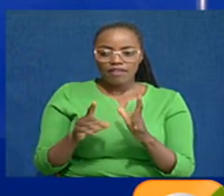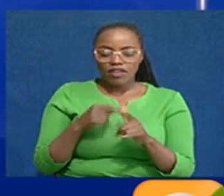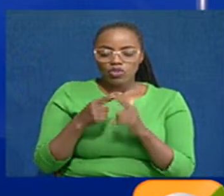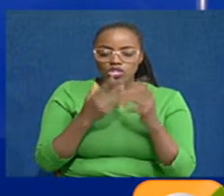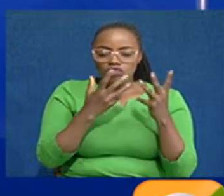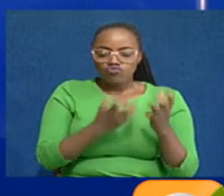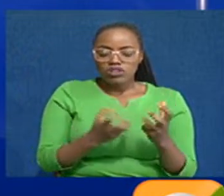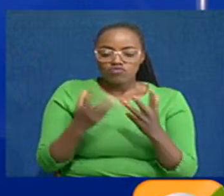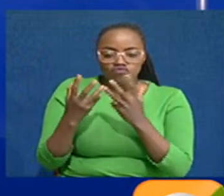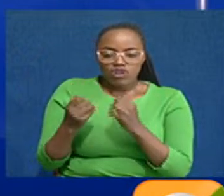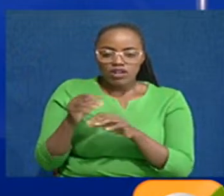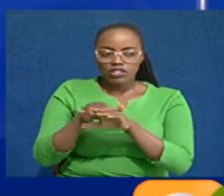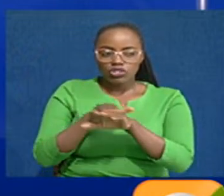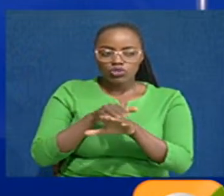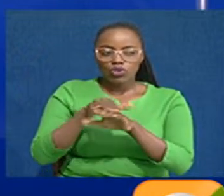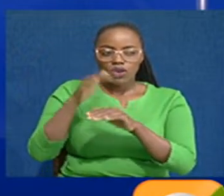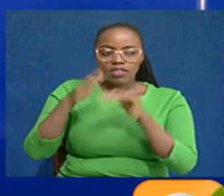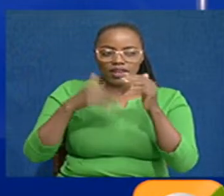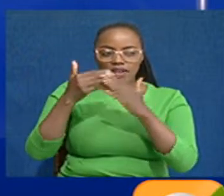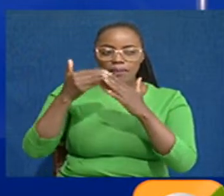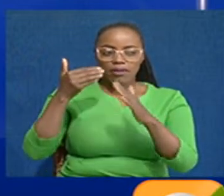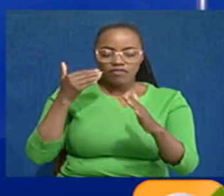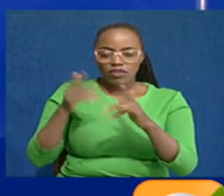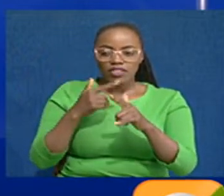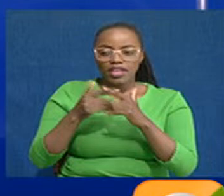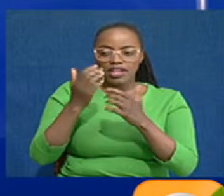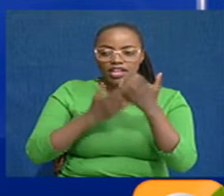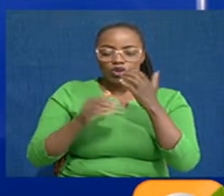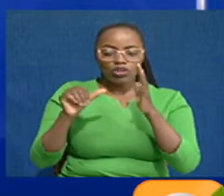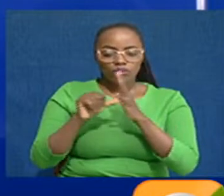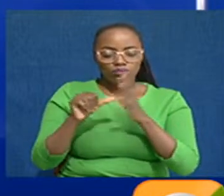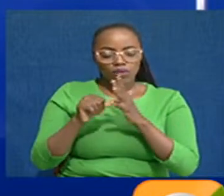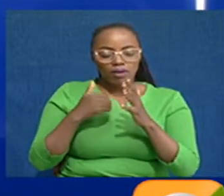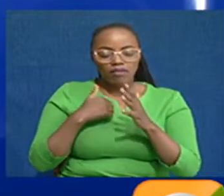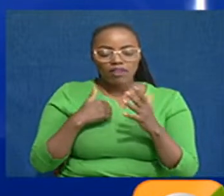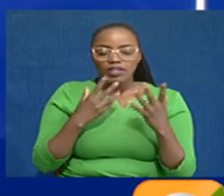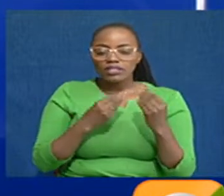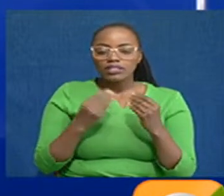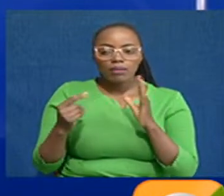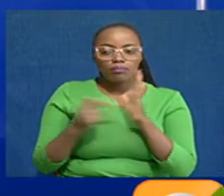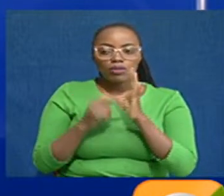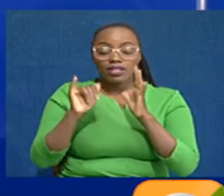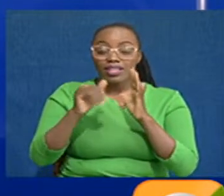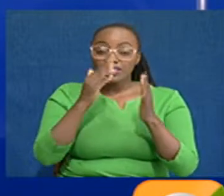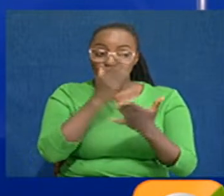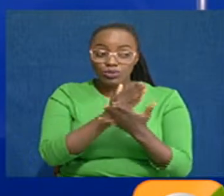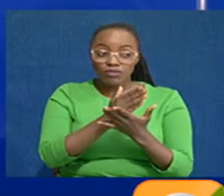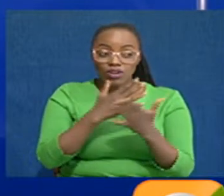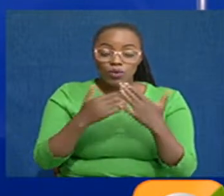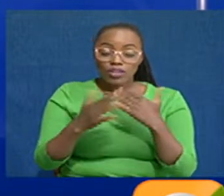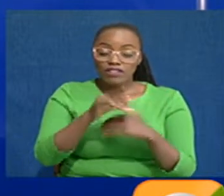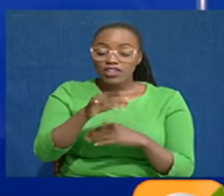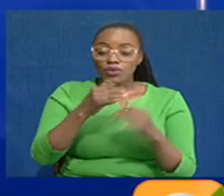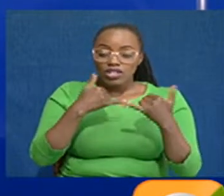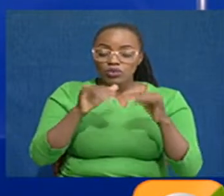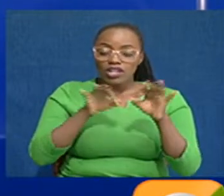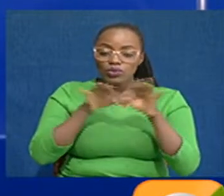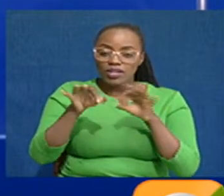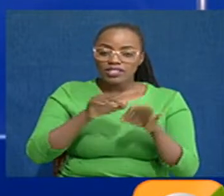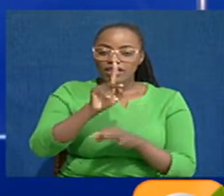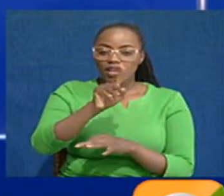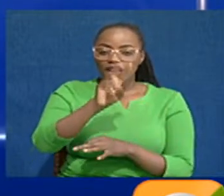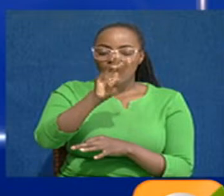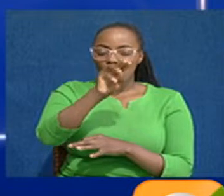it slower than before. The economy is in shambles. Simple. Hoodie, I think, saying exactly what you were saying here, Kwame. Here's another